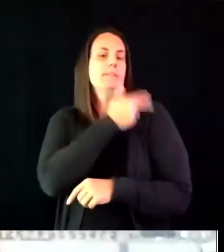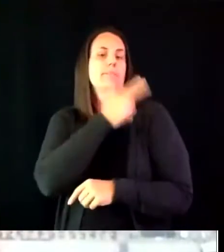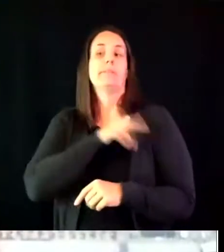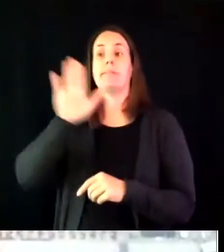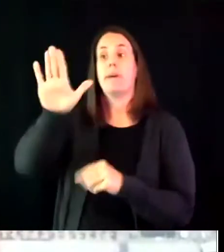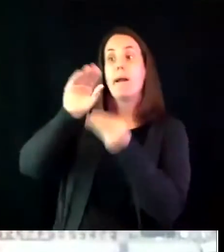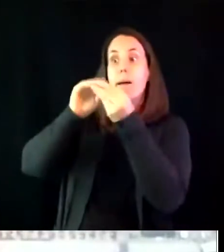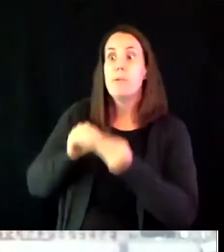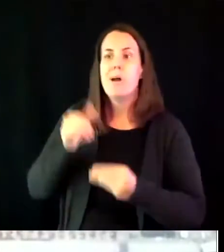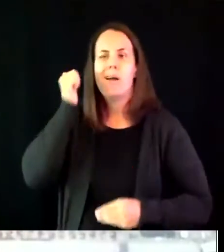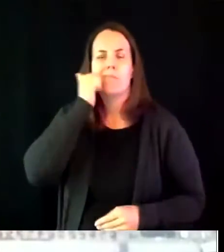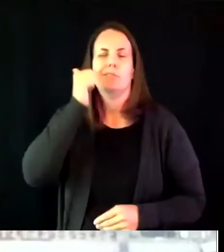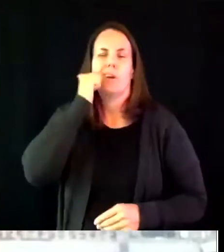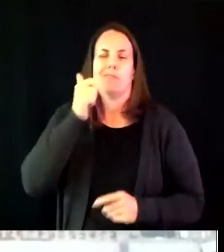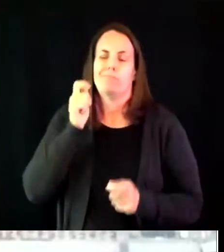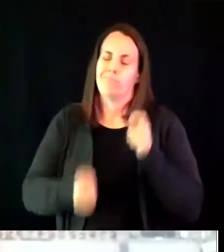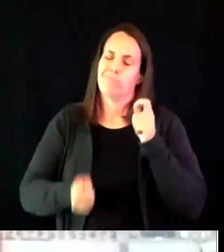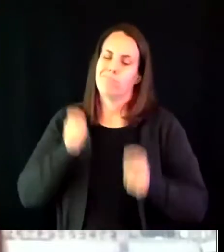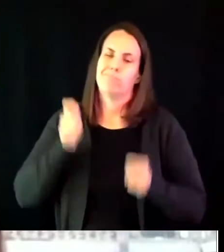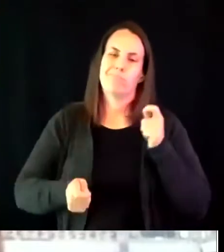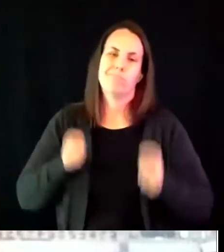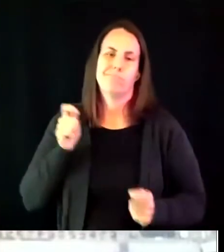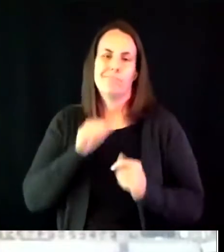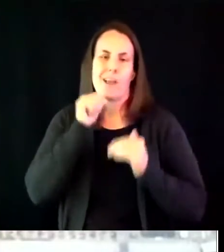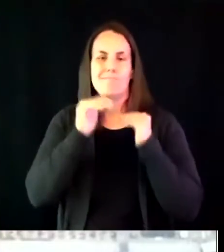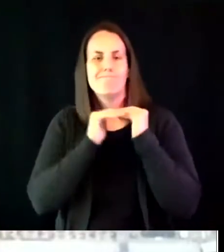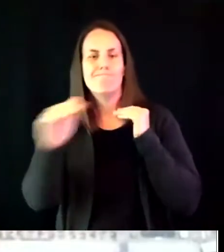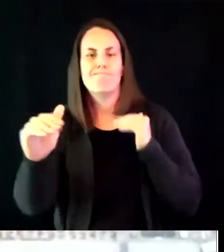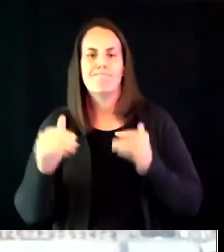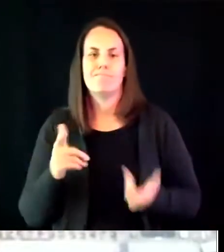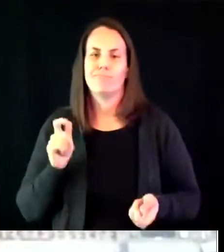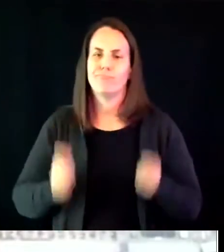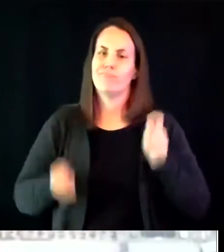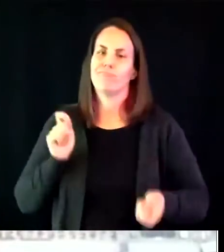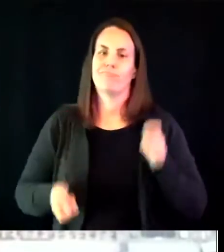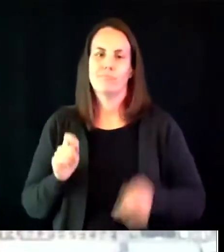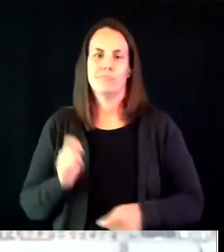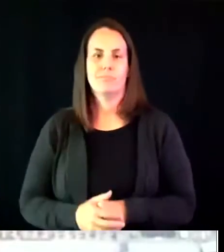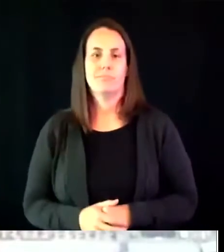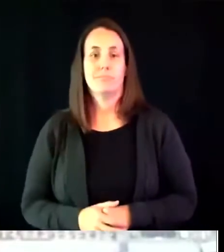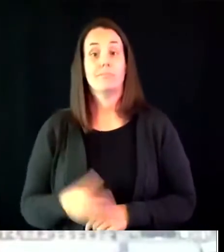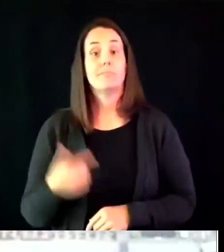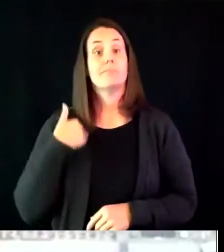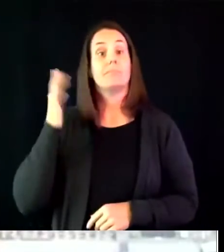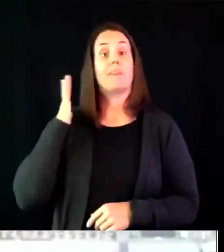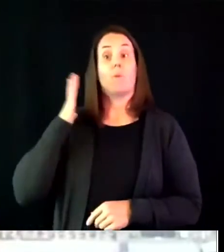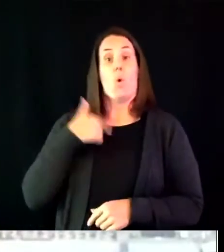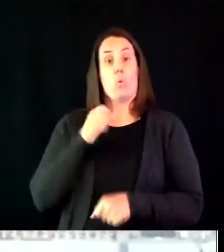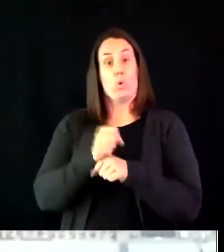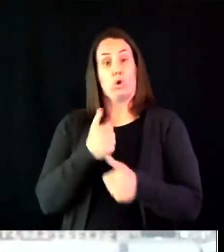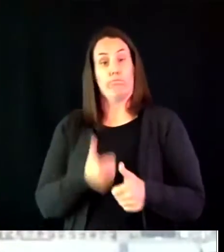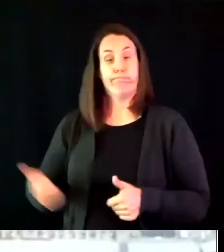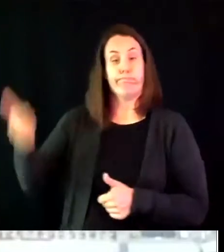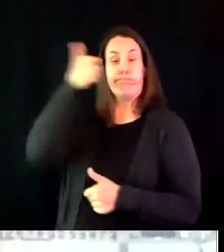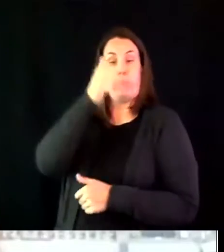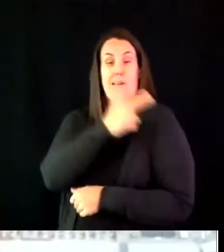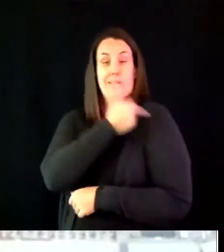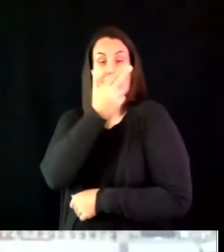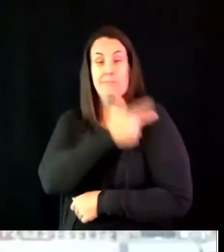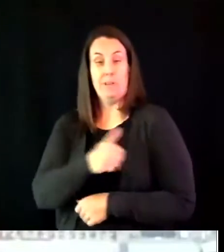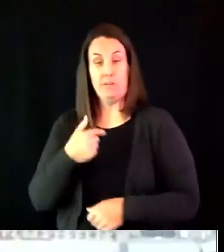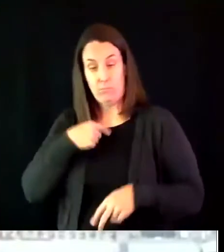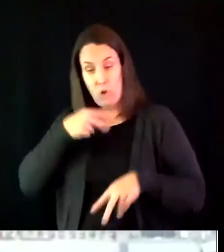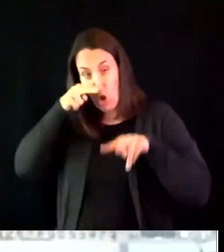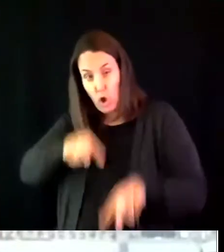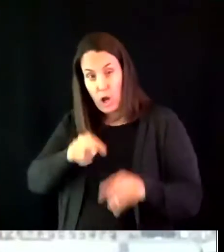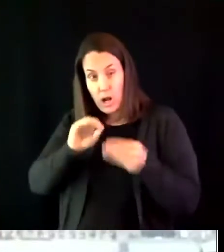I sat with my team to go through admits and discharges I anticipated for the next 24 hours, deciding